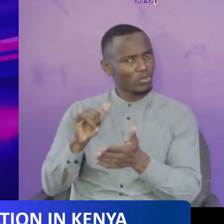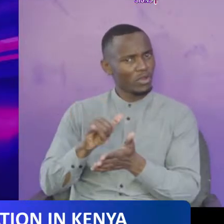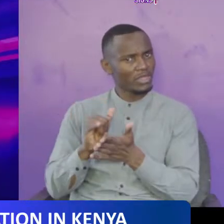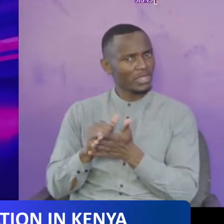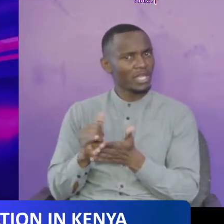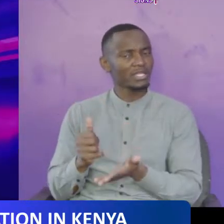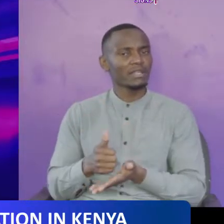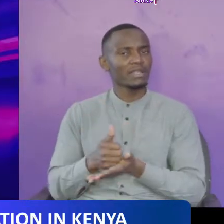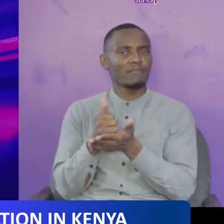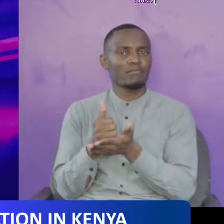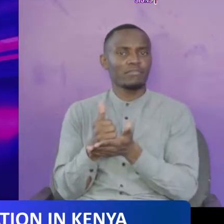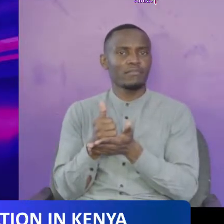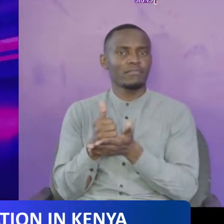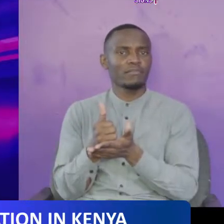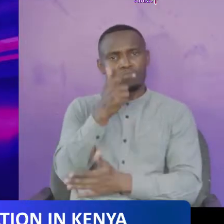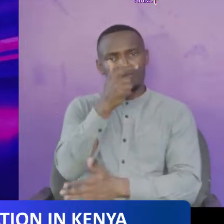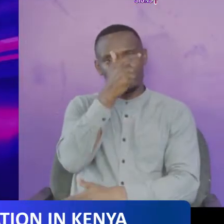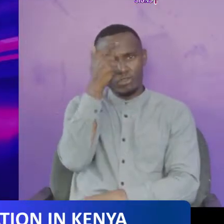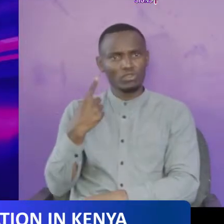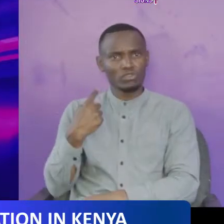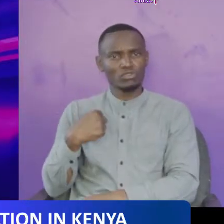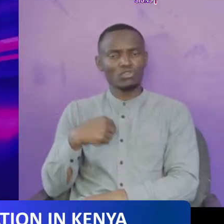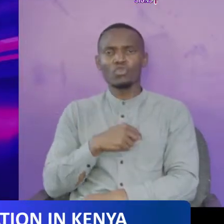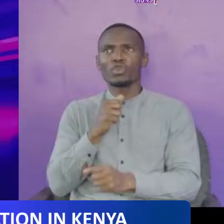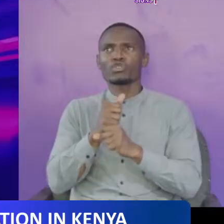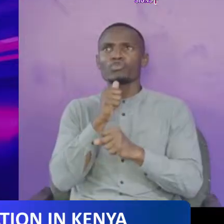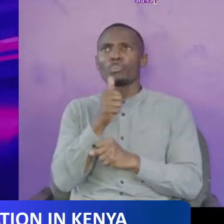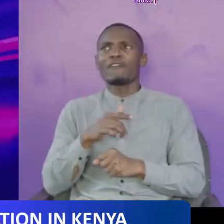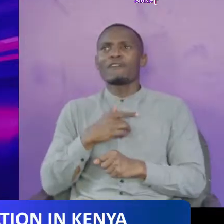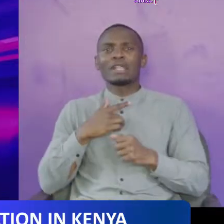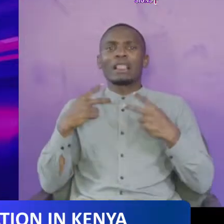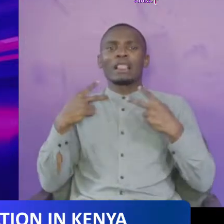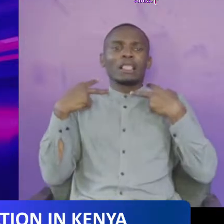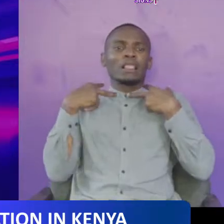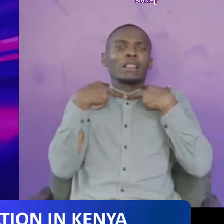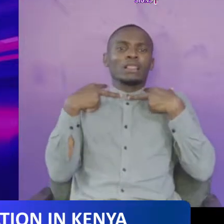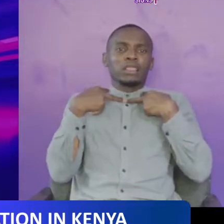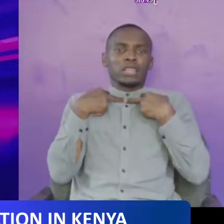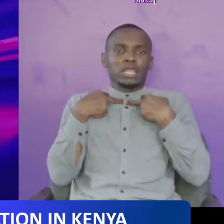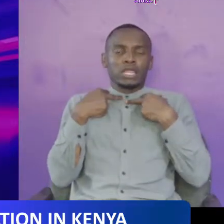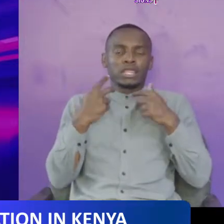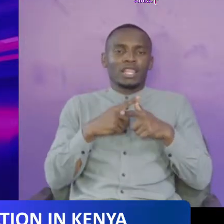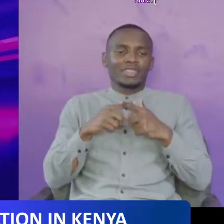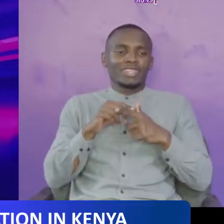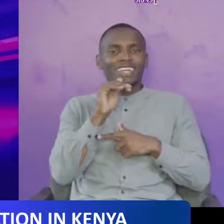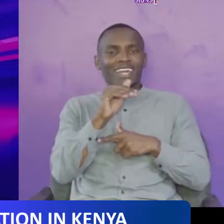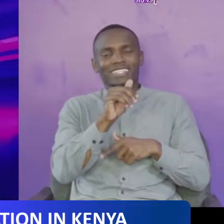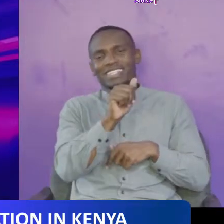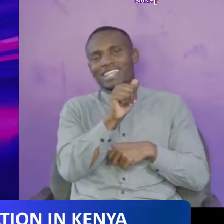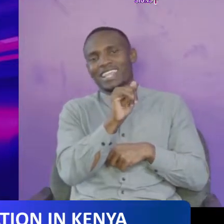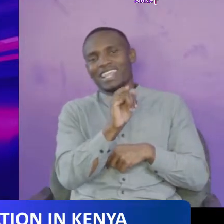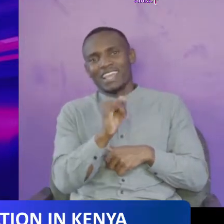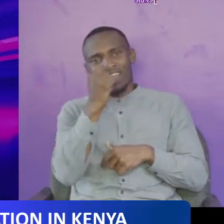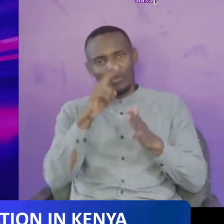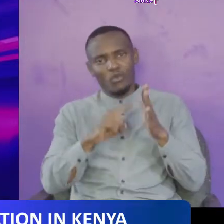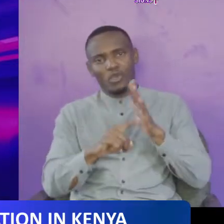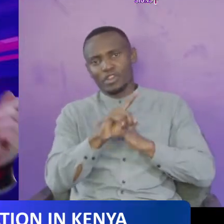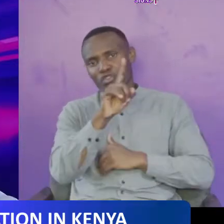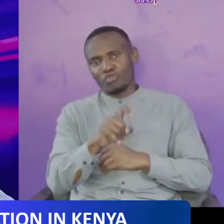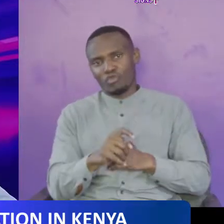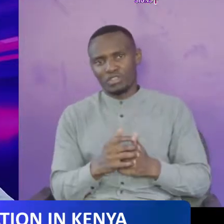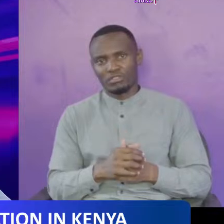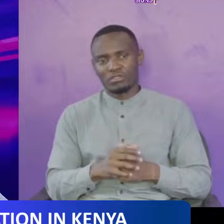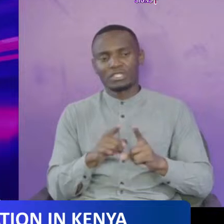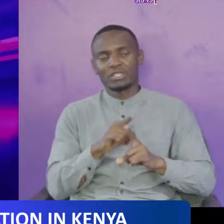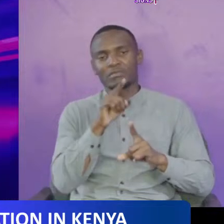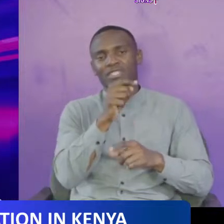do not feel as if we need to be boxed and go into this artificial thing and ask it questions, and it has negated our ability